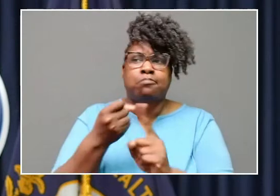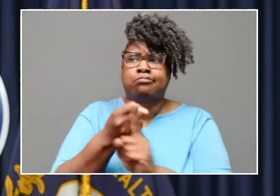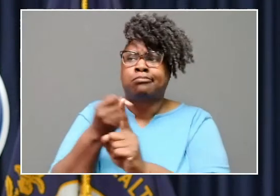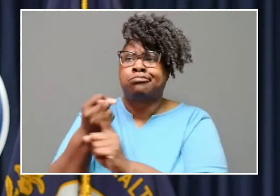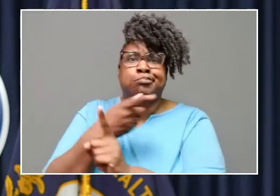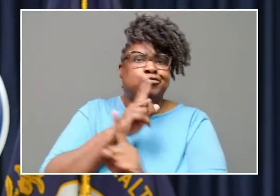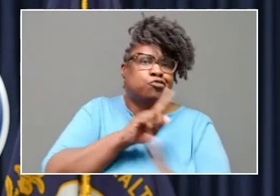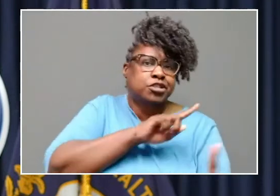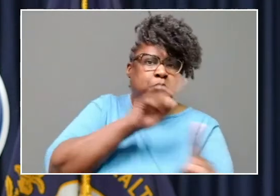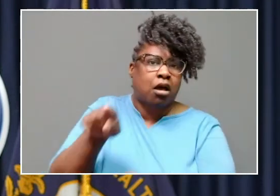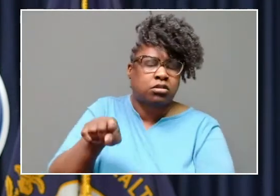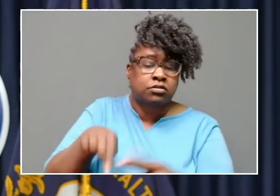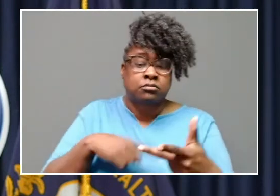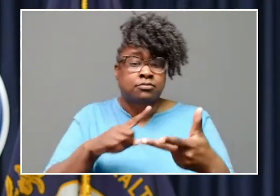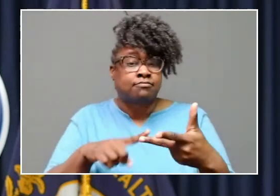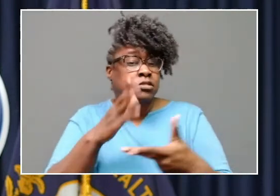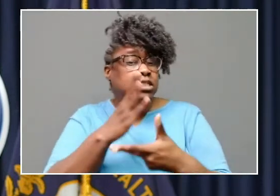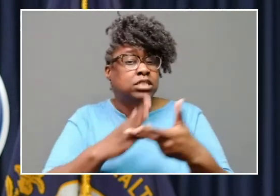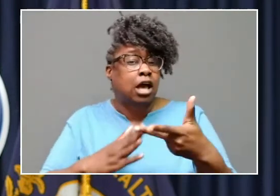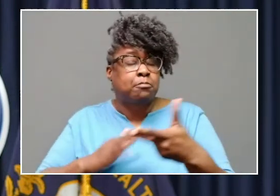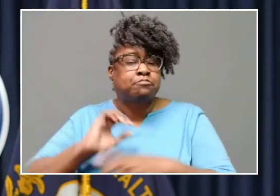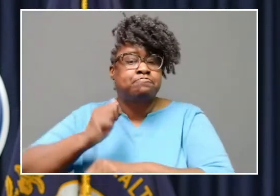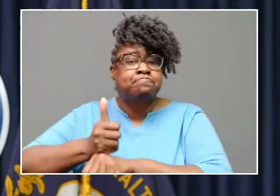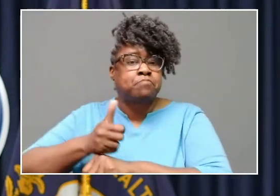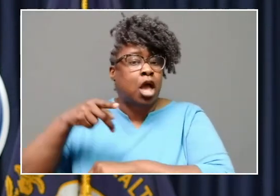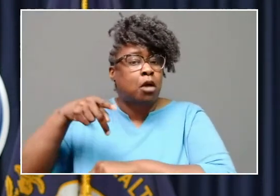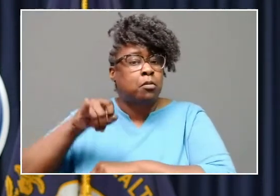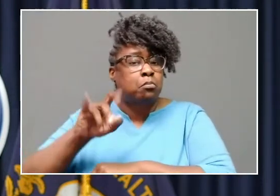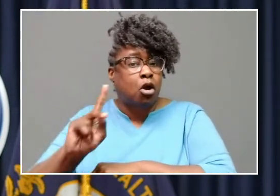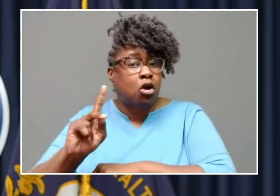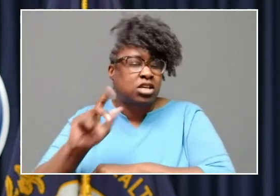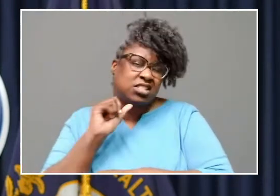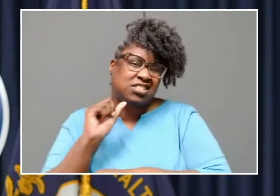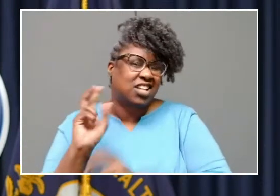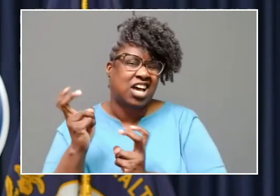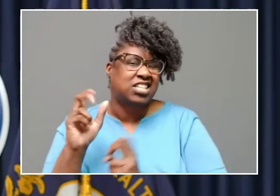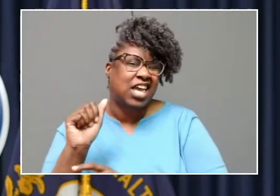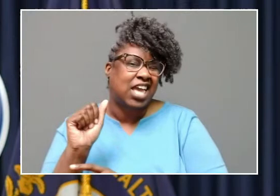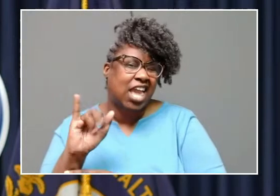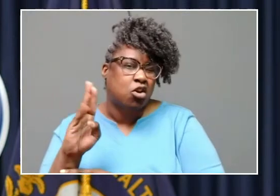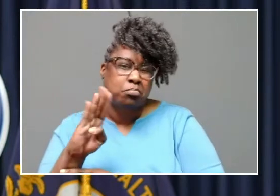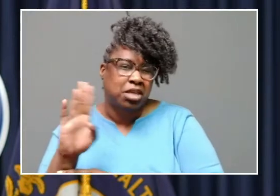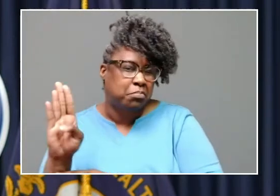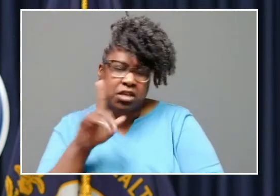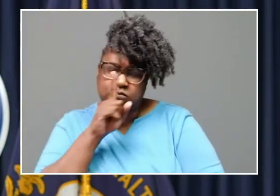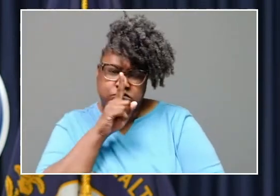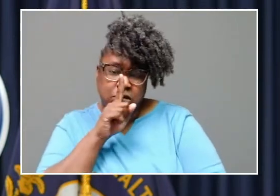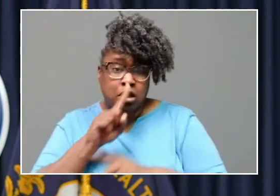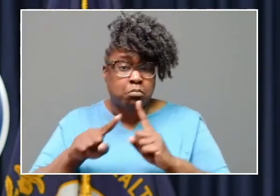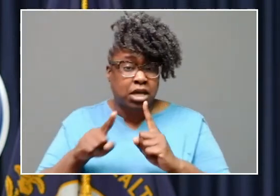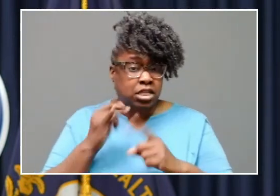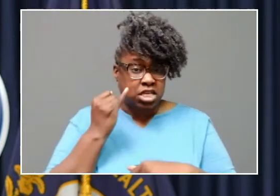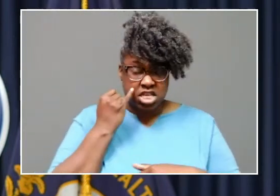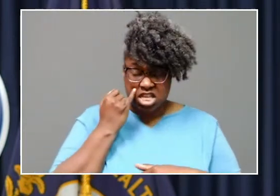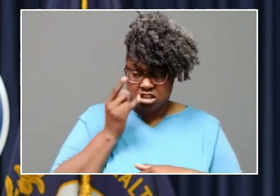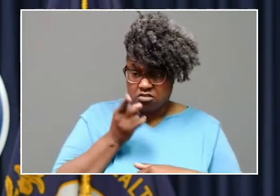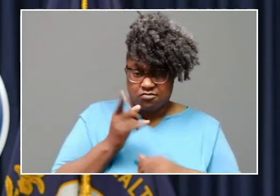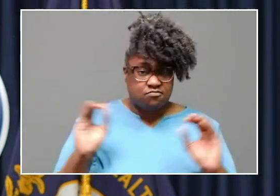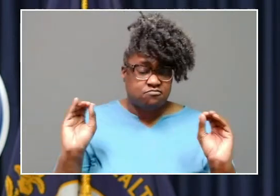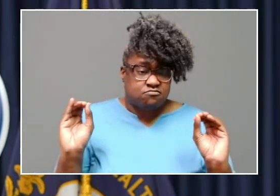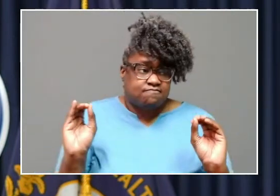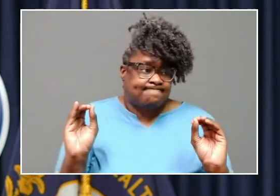parks for what we might be able to use. It's not an Airbnb if it's in a park, but if you don't have